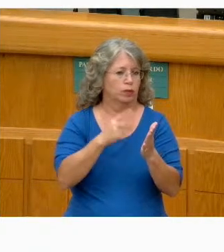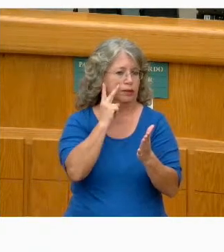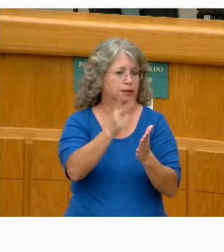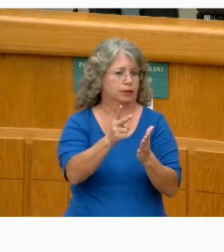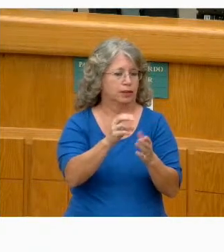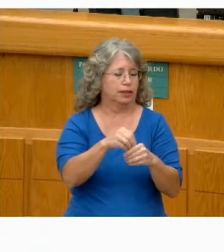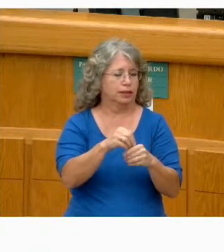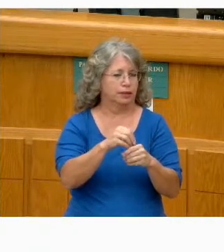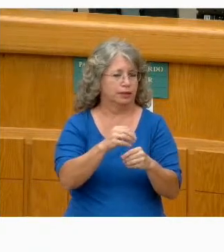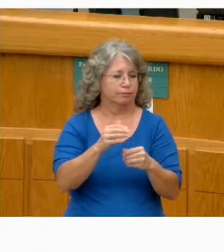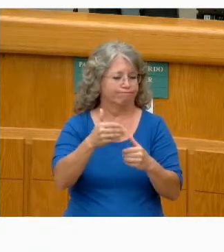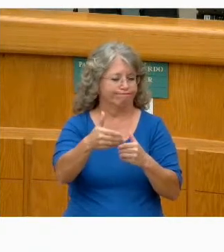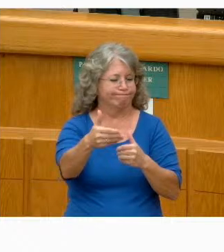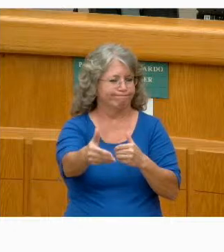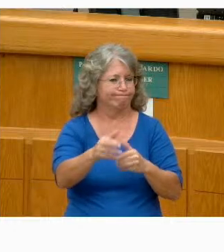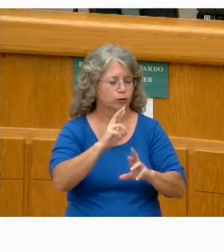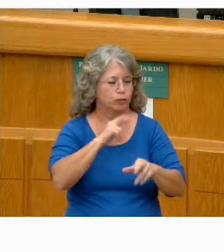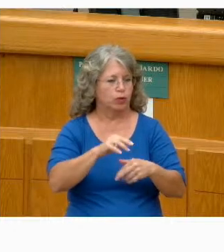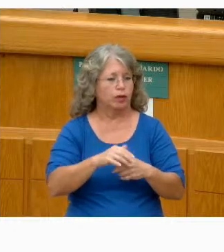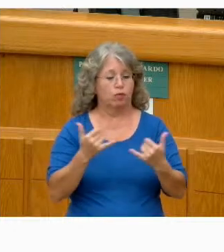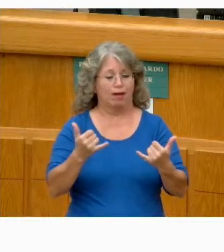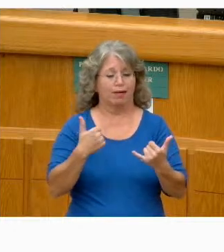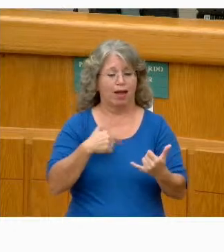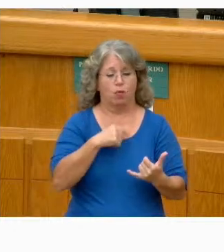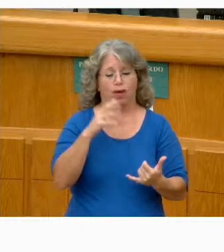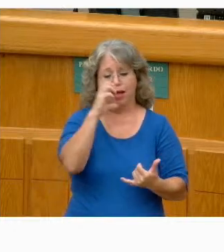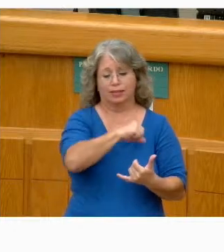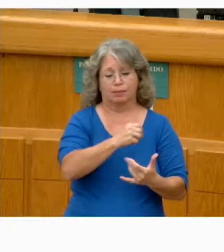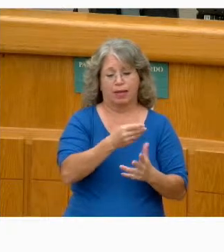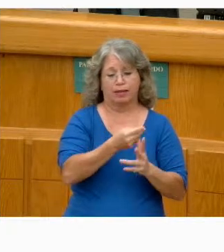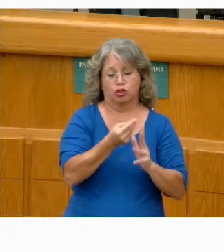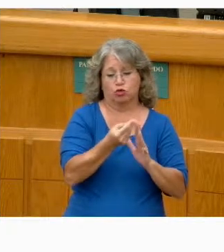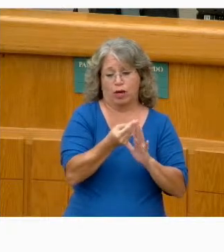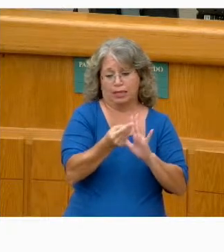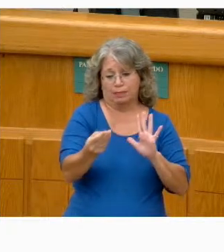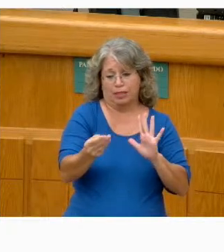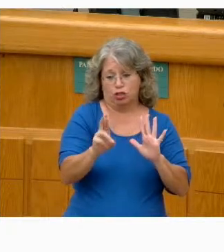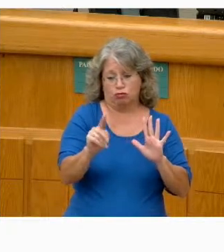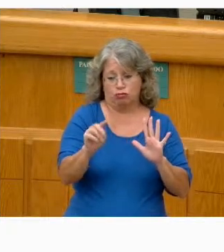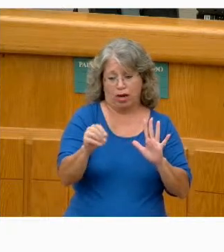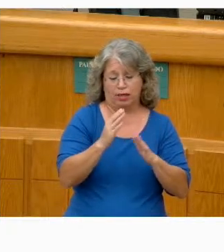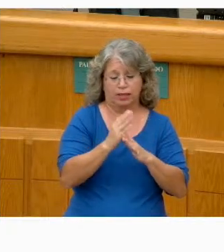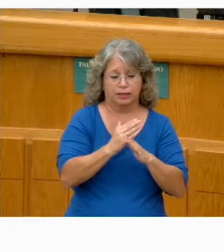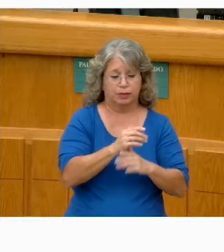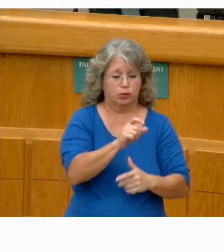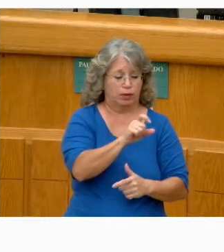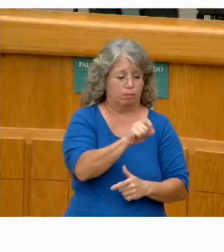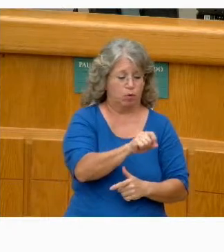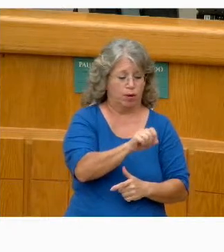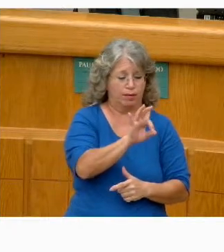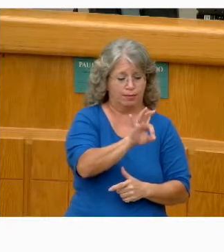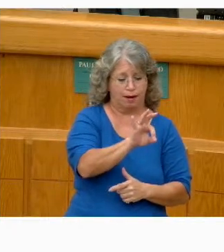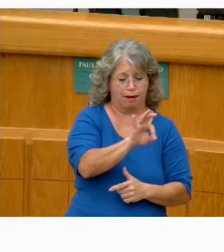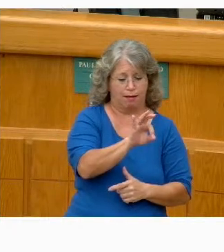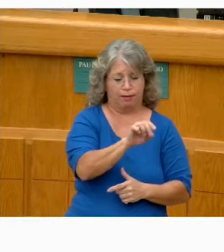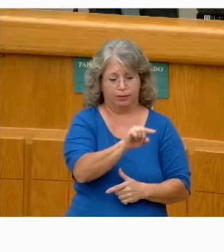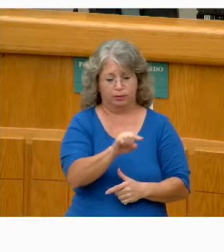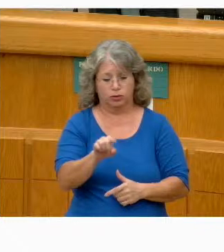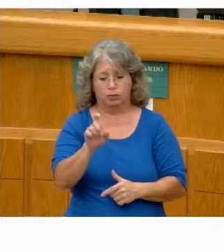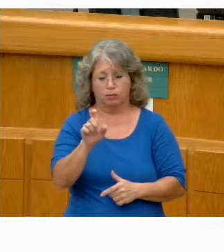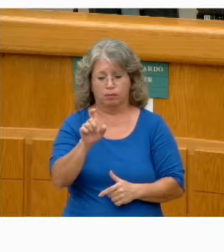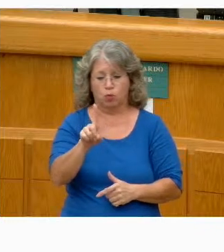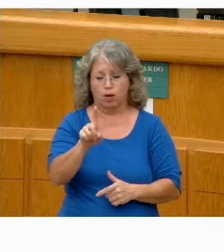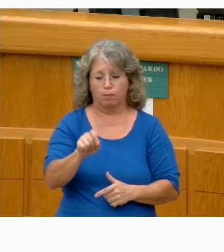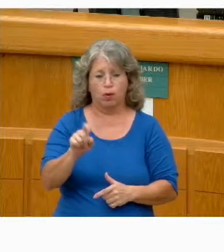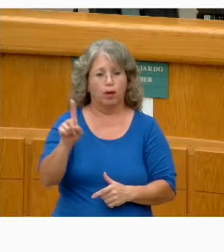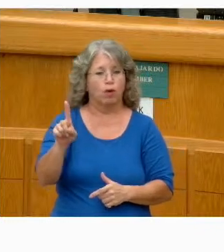right now we estimate that the transmission rate, again, is somewhere between 0.9 and 1.1. What that means is that on average, each person